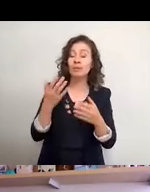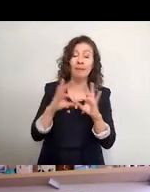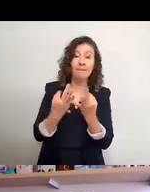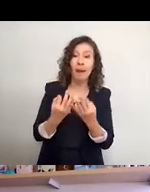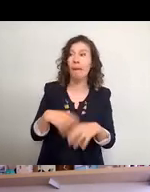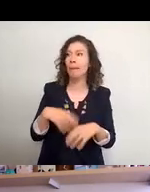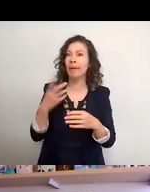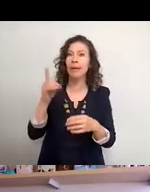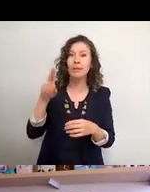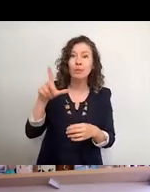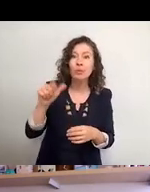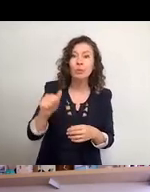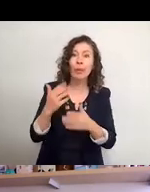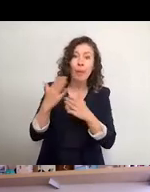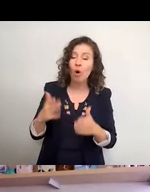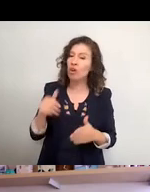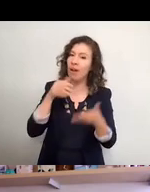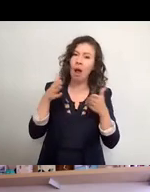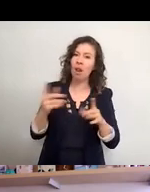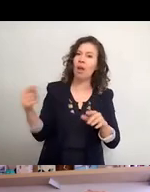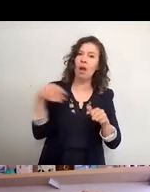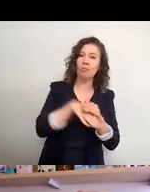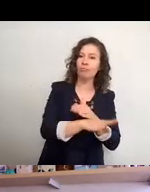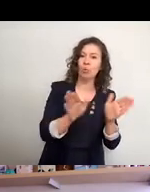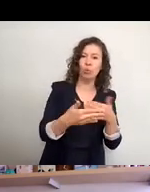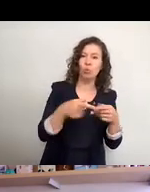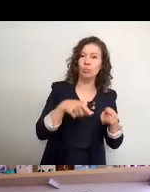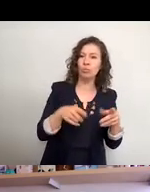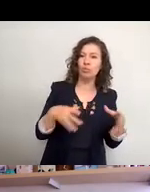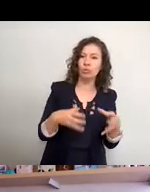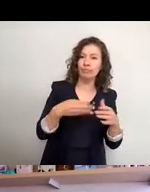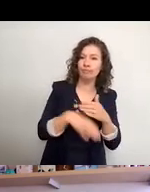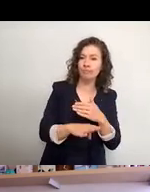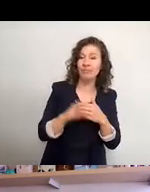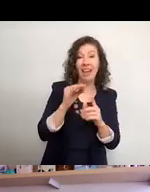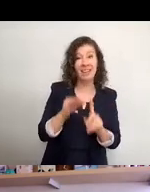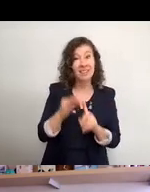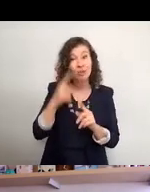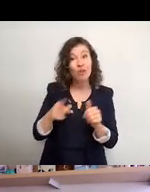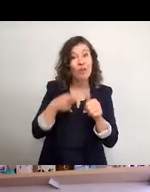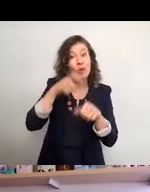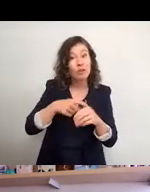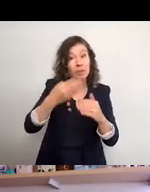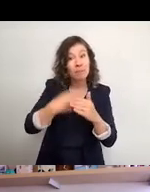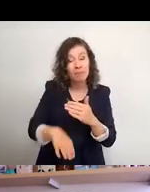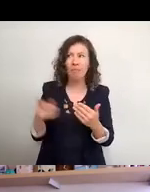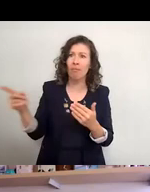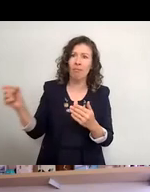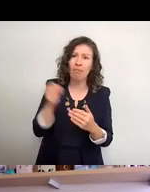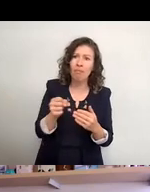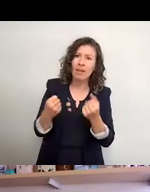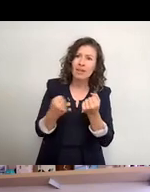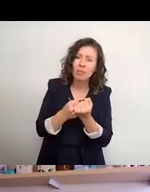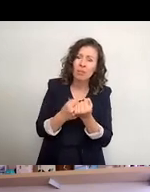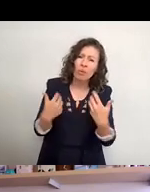member, friend, doula, there for them at the time of delivery. And particularly for first-time moms, having support is